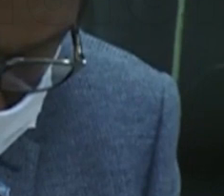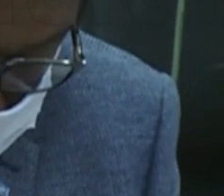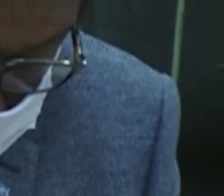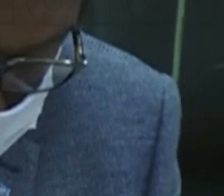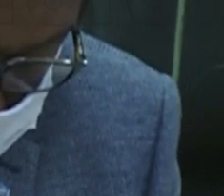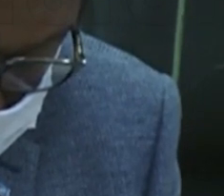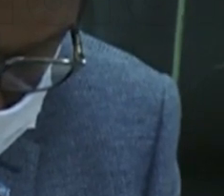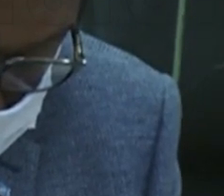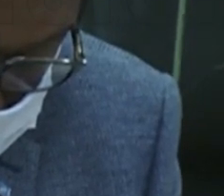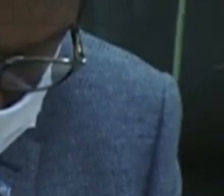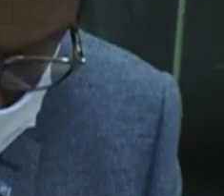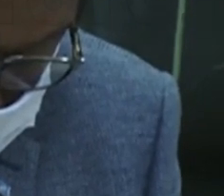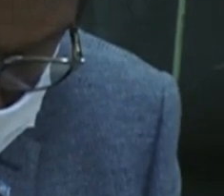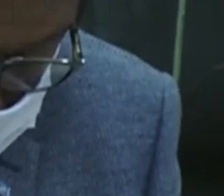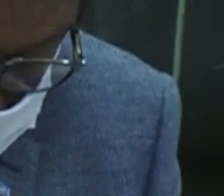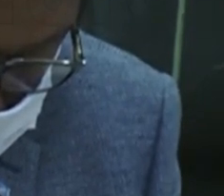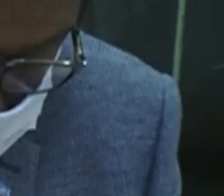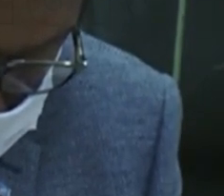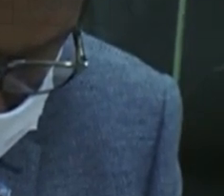this same purpose if need be.